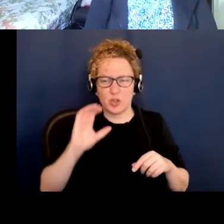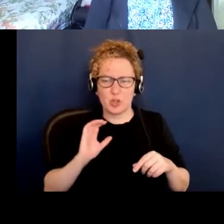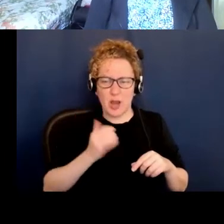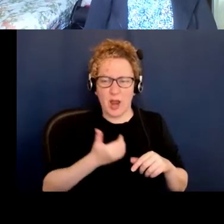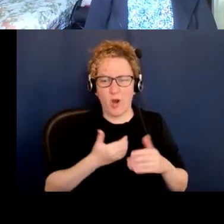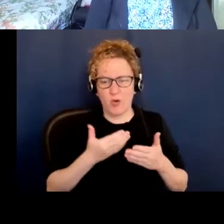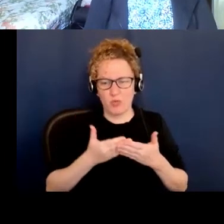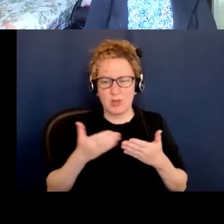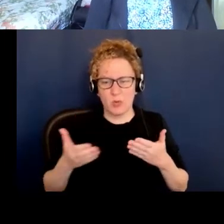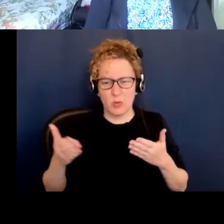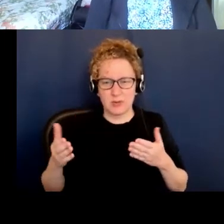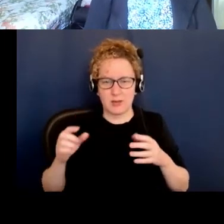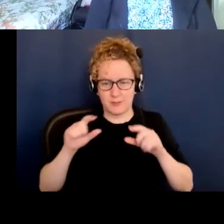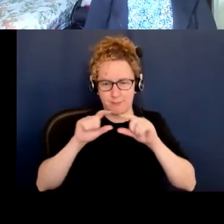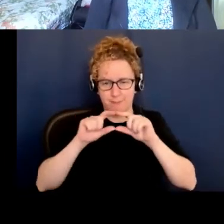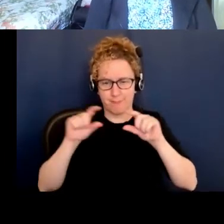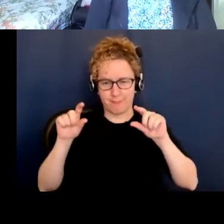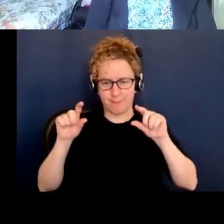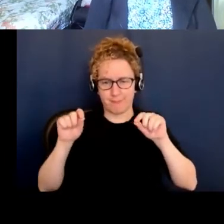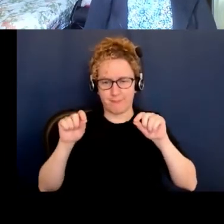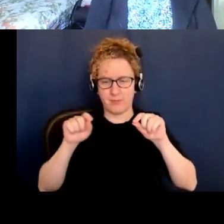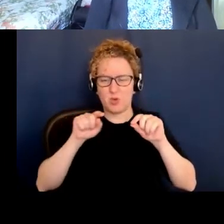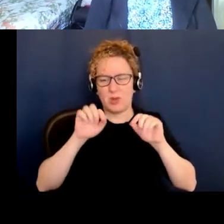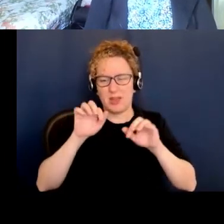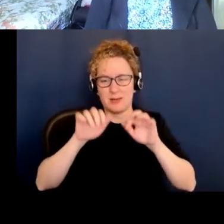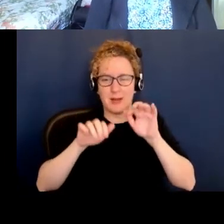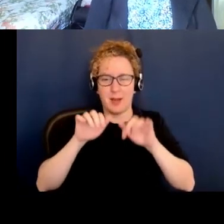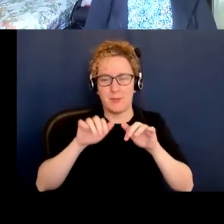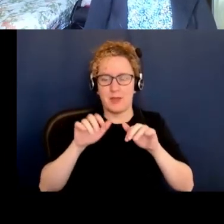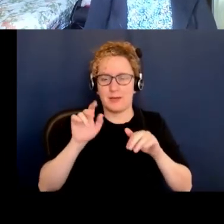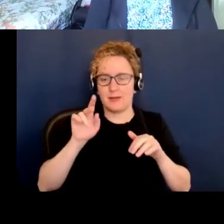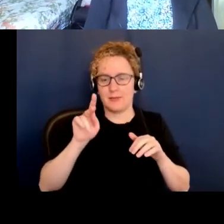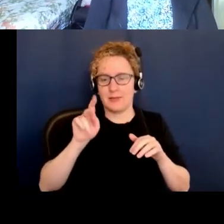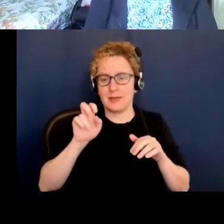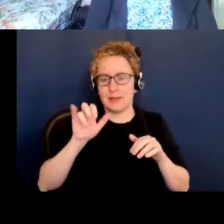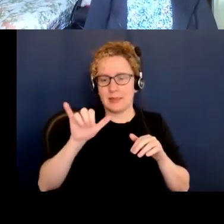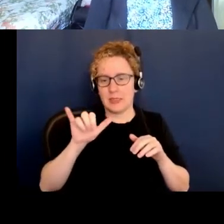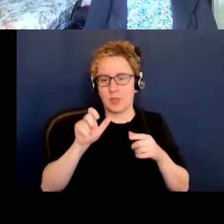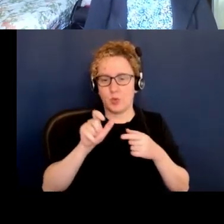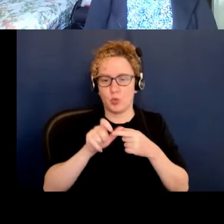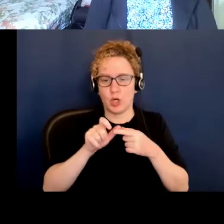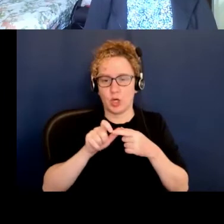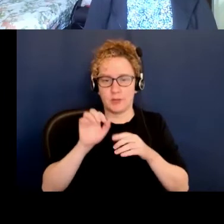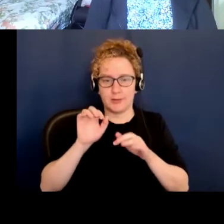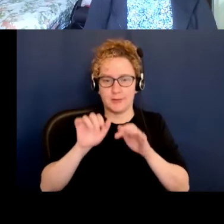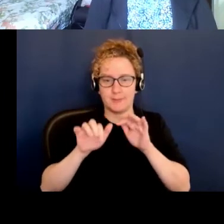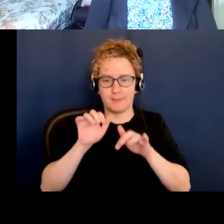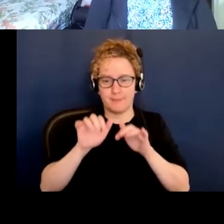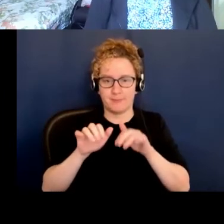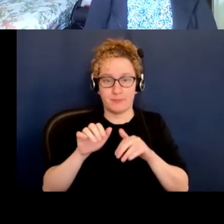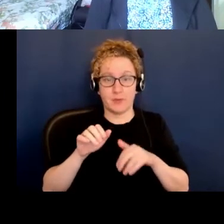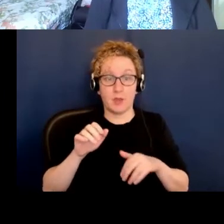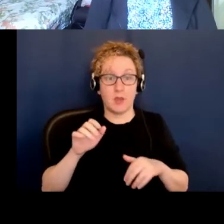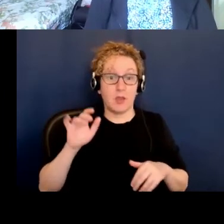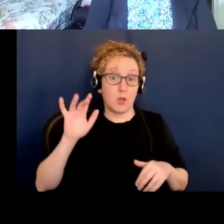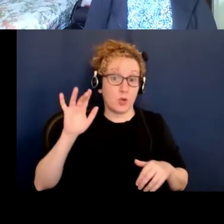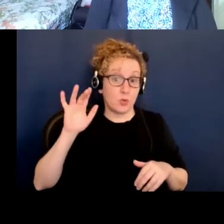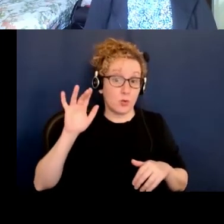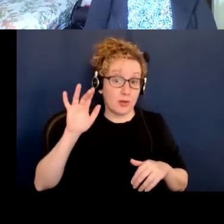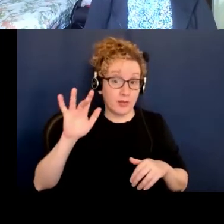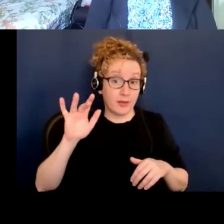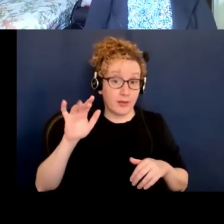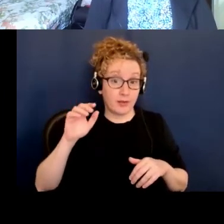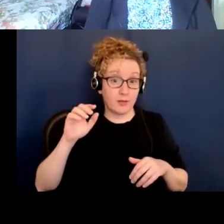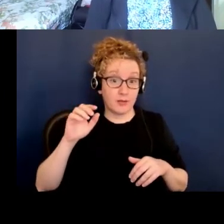and there's a space for you to type in keywords in a search box. So when you click on the top